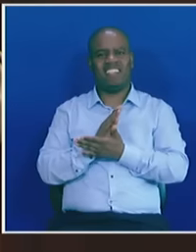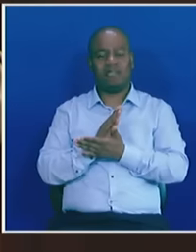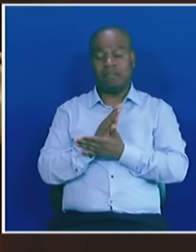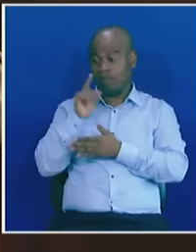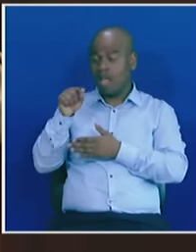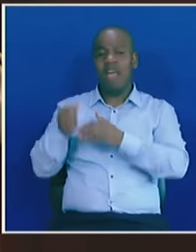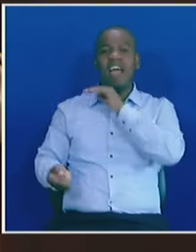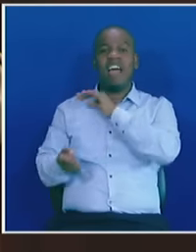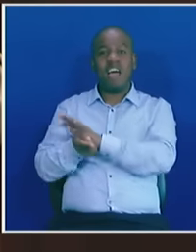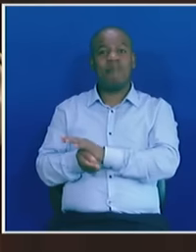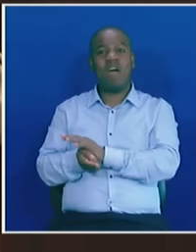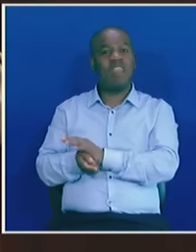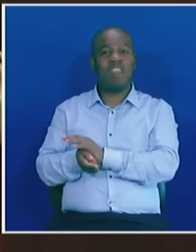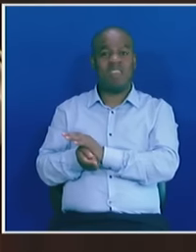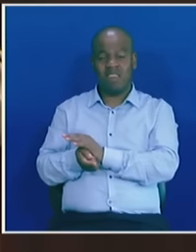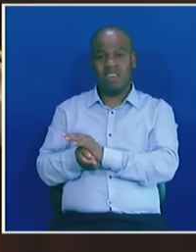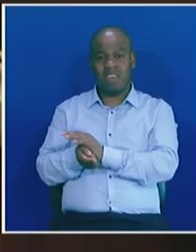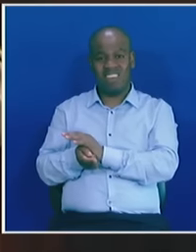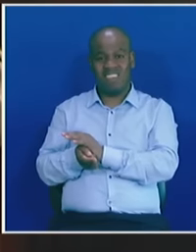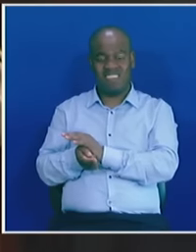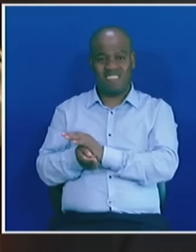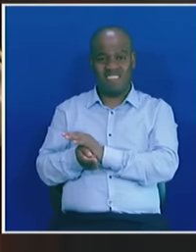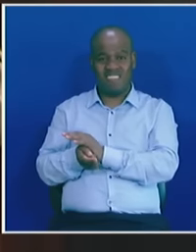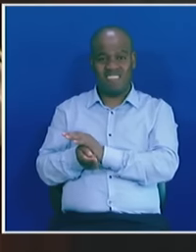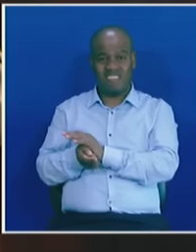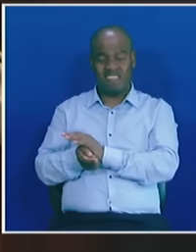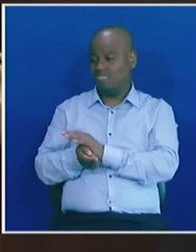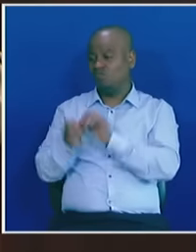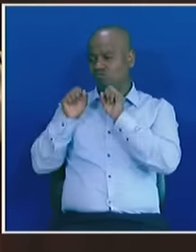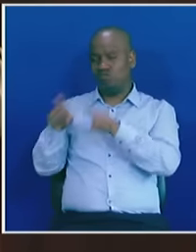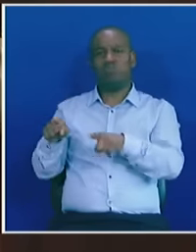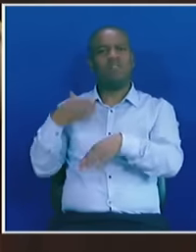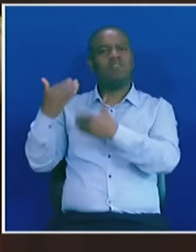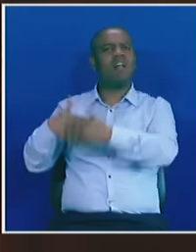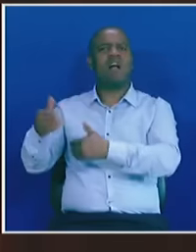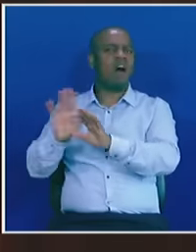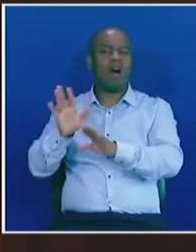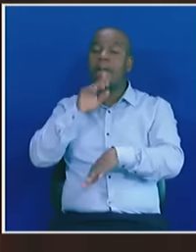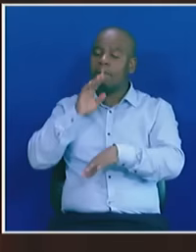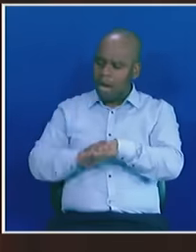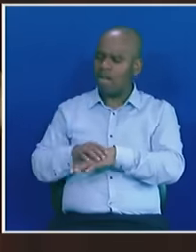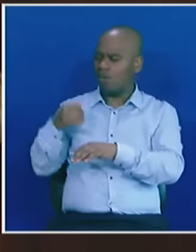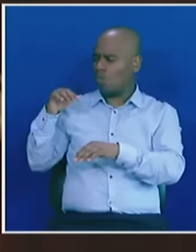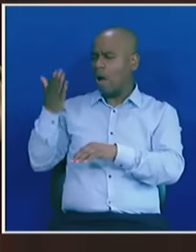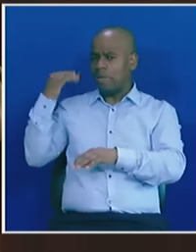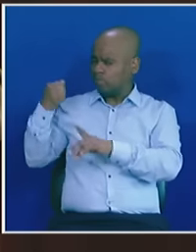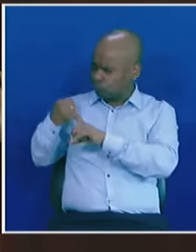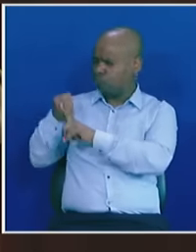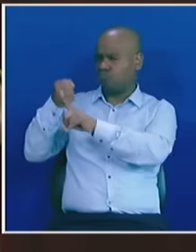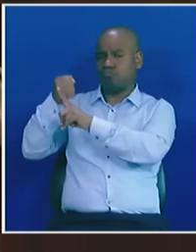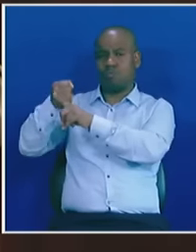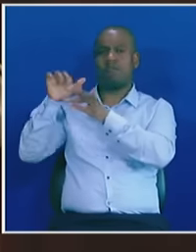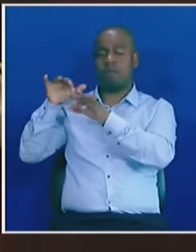for them to enjoy their rights. This was through their tireless fight with the government of apartheid.